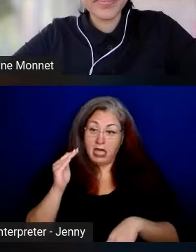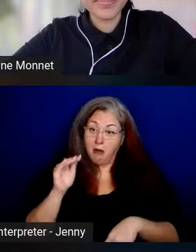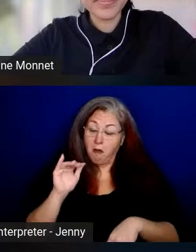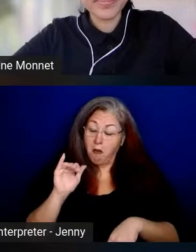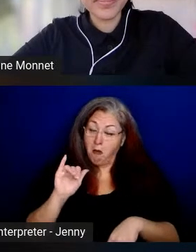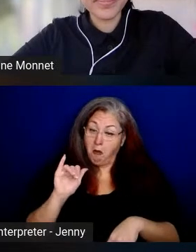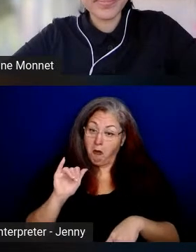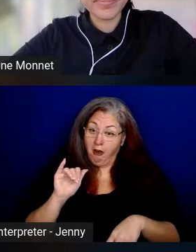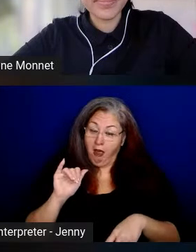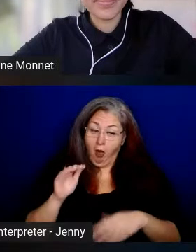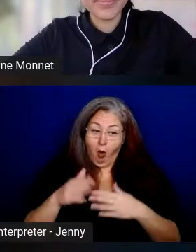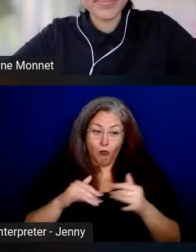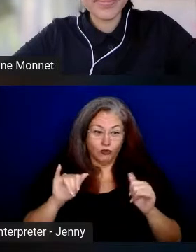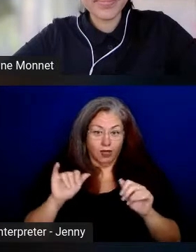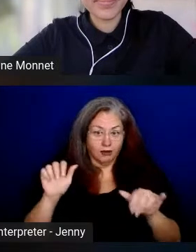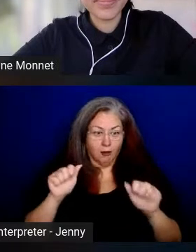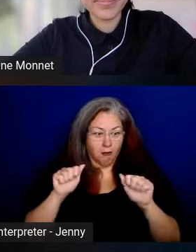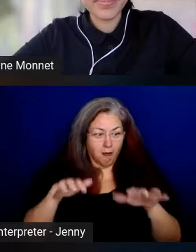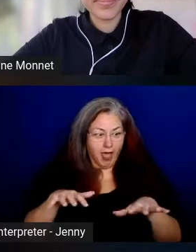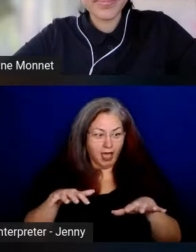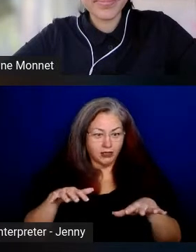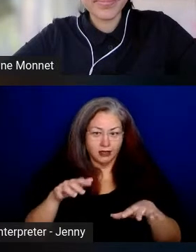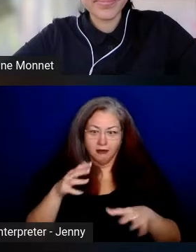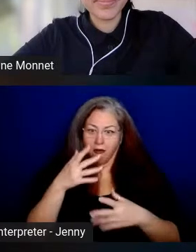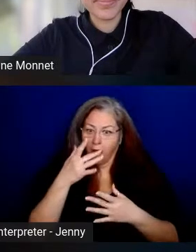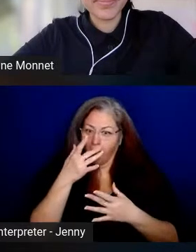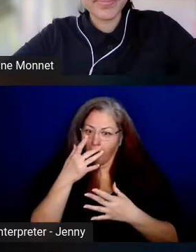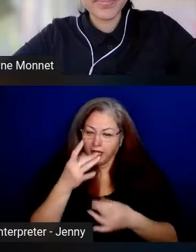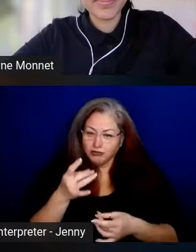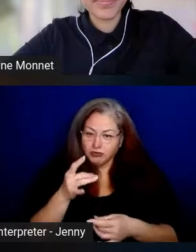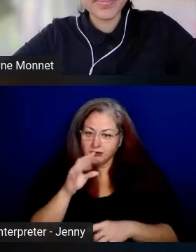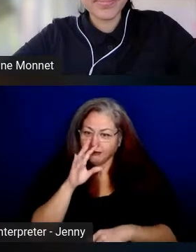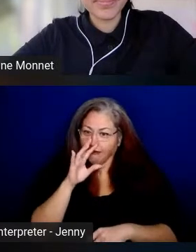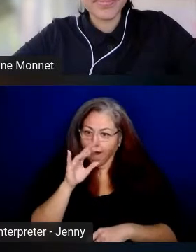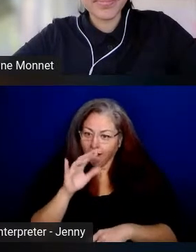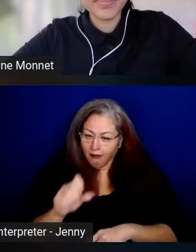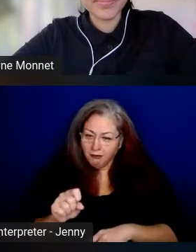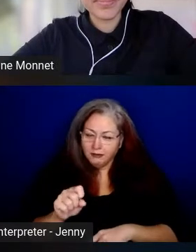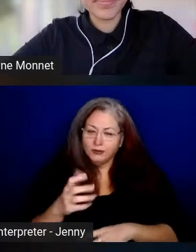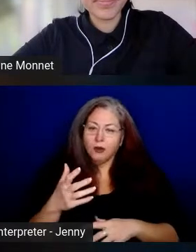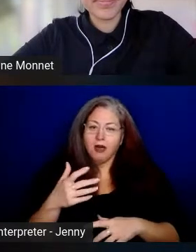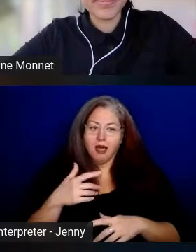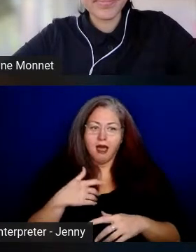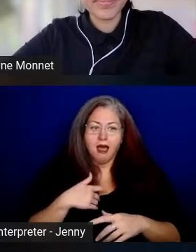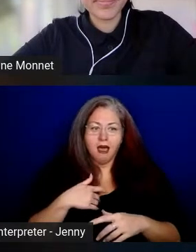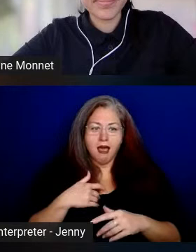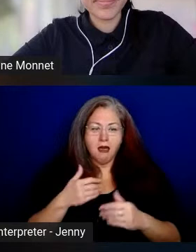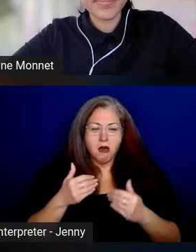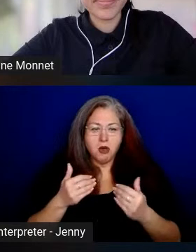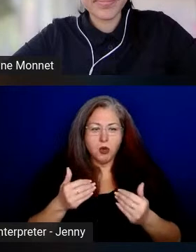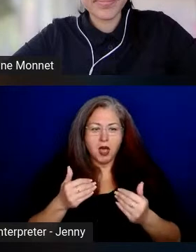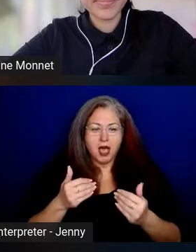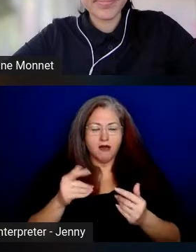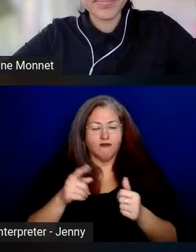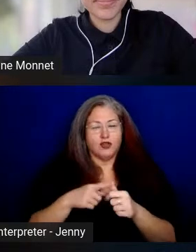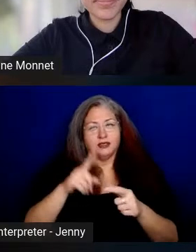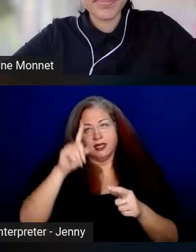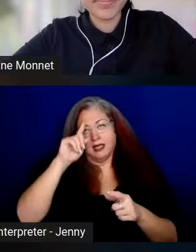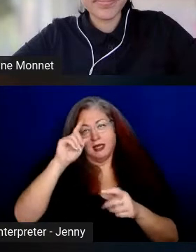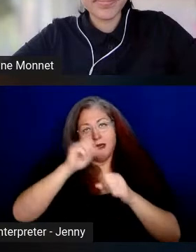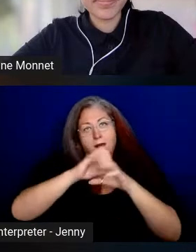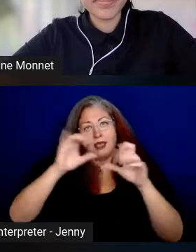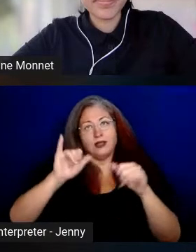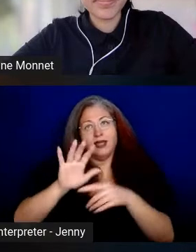incredibly magical and very interesting. So I first imagine a film about